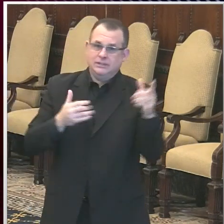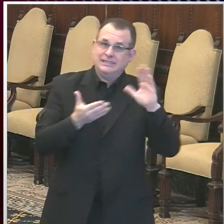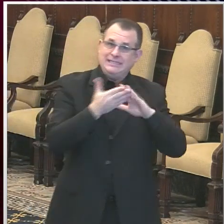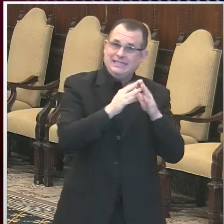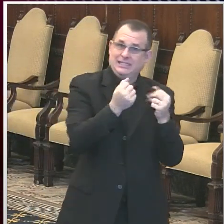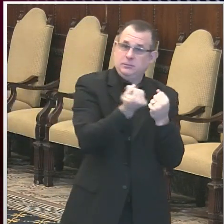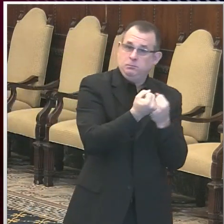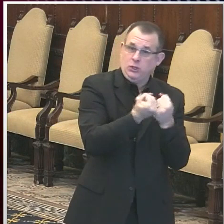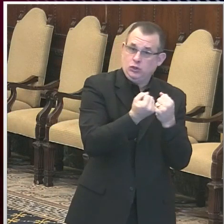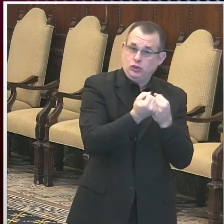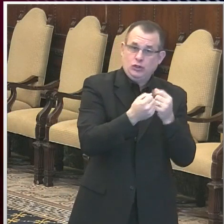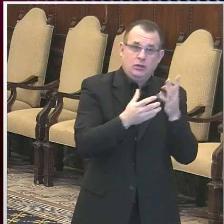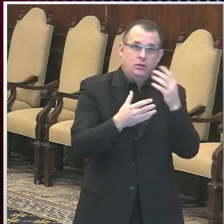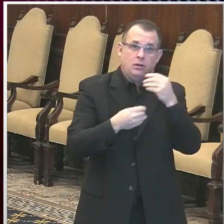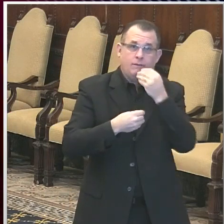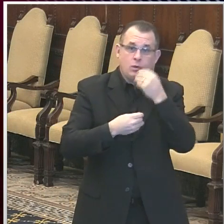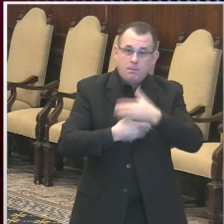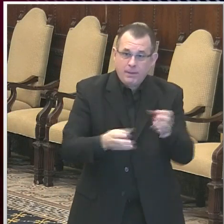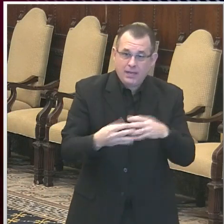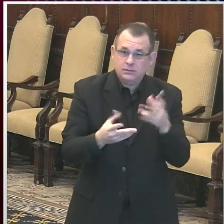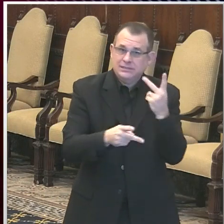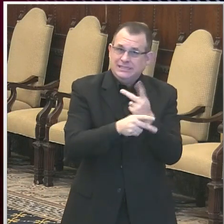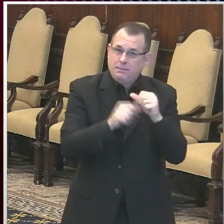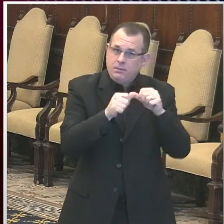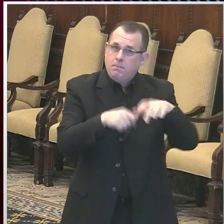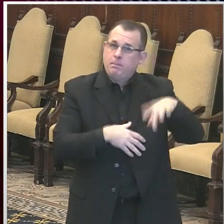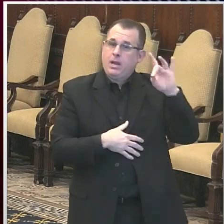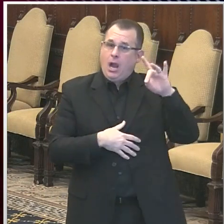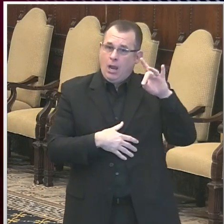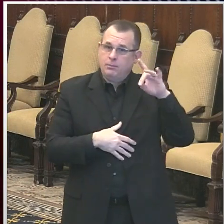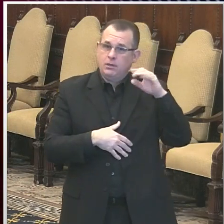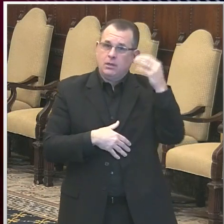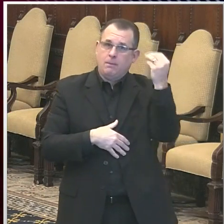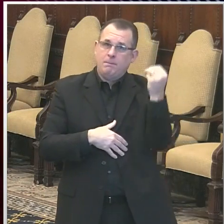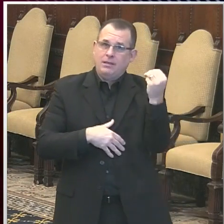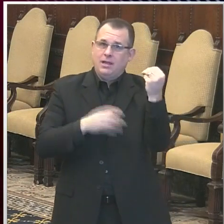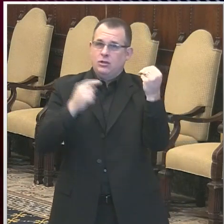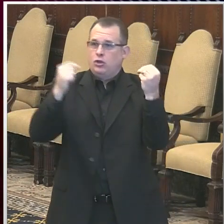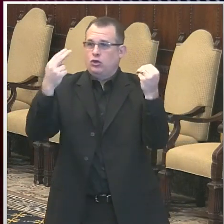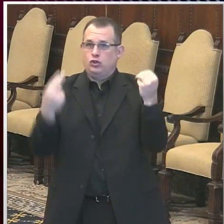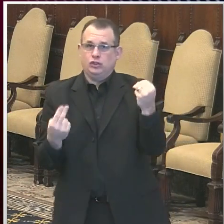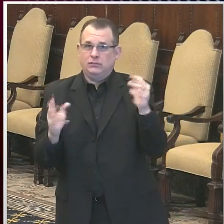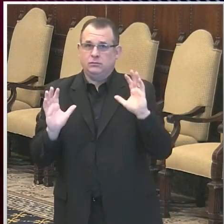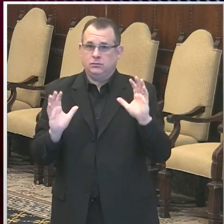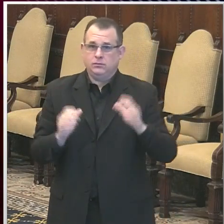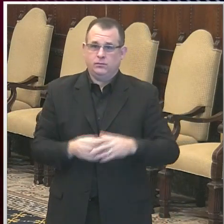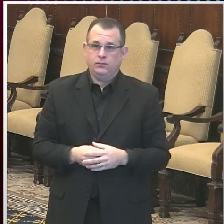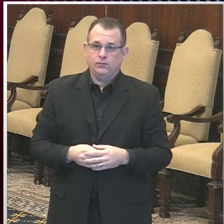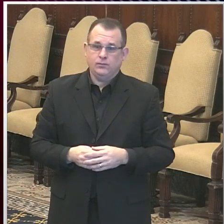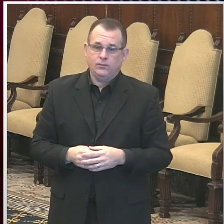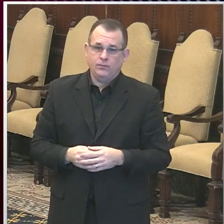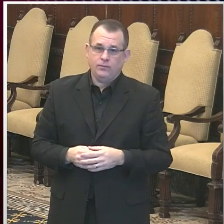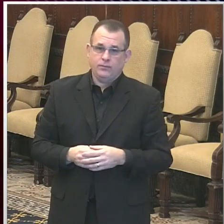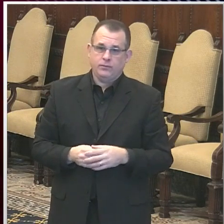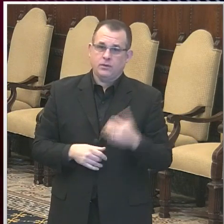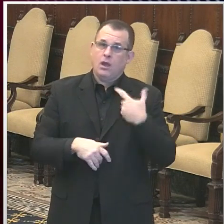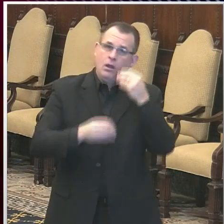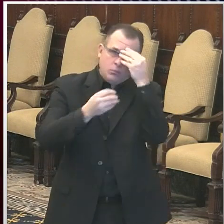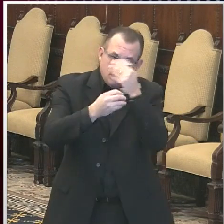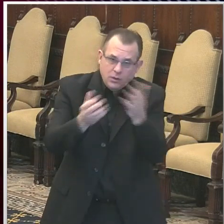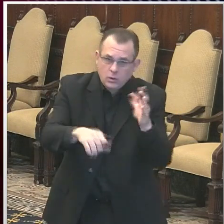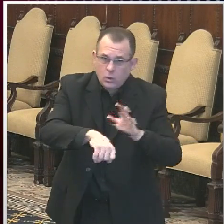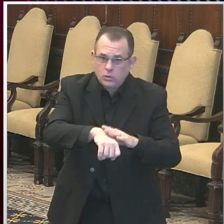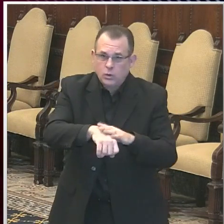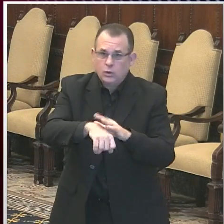food boxes will continue to offer pickups on Mondays and Thursdays. Finally, I want to note that the city today has reached a